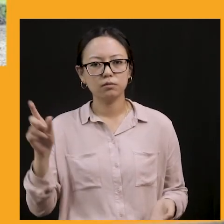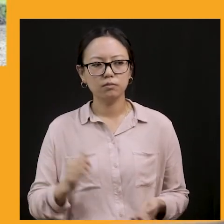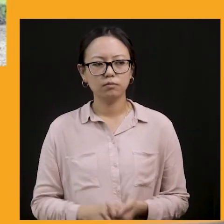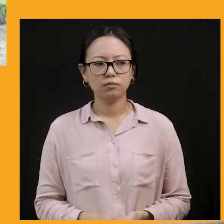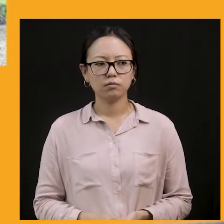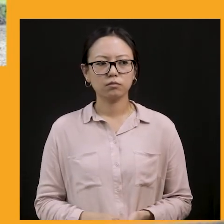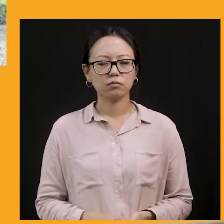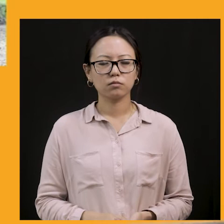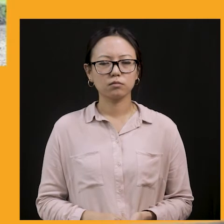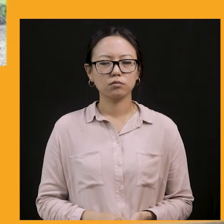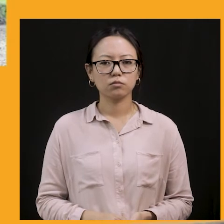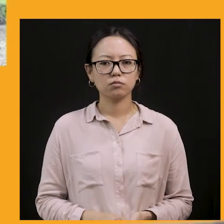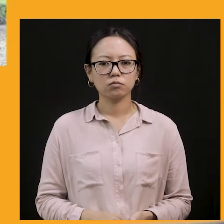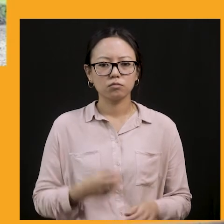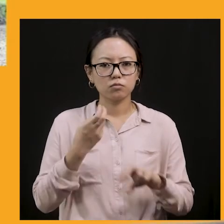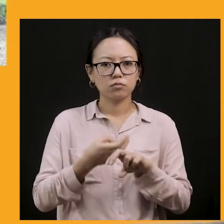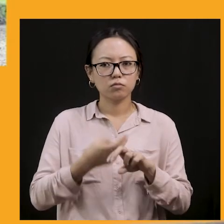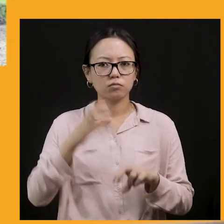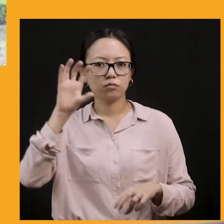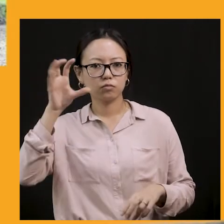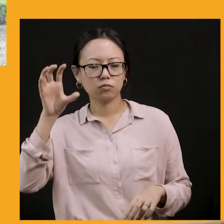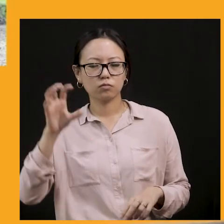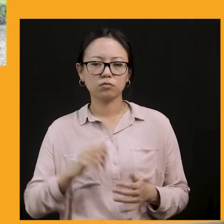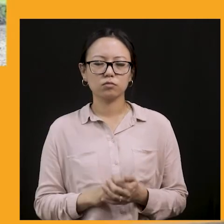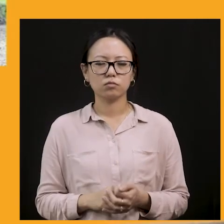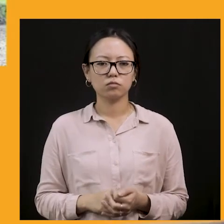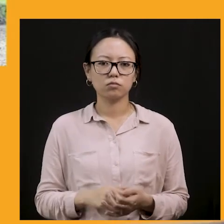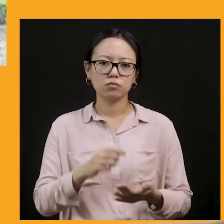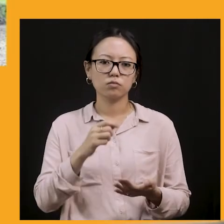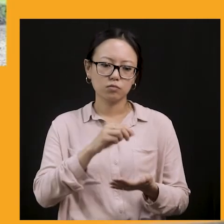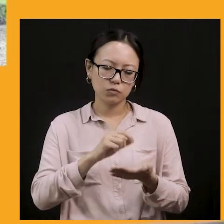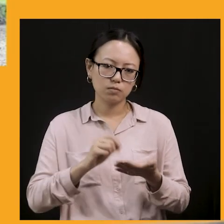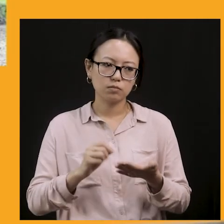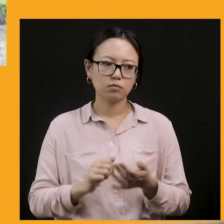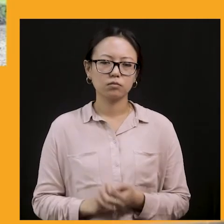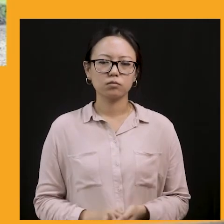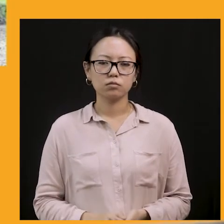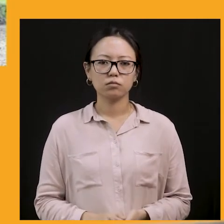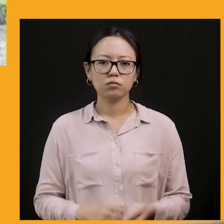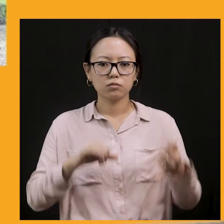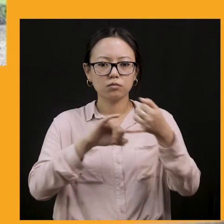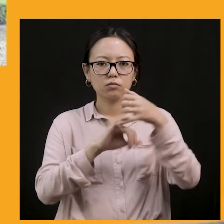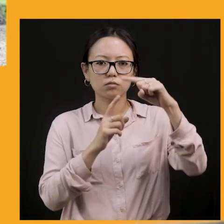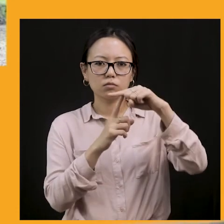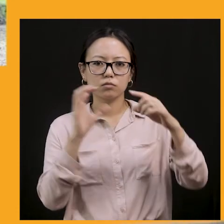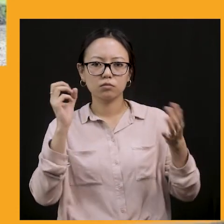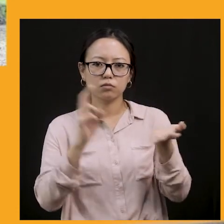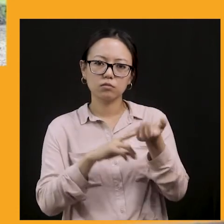Okay, now Areni has listed some stones. Stones. Locally we say pathor.